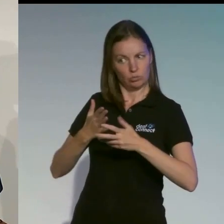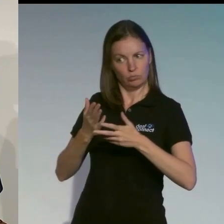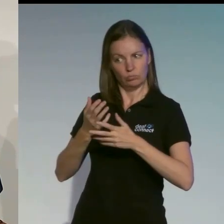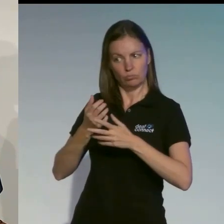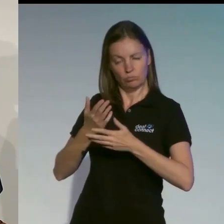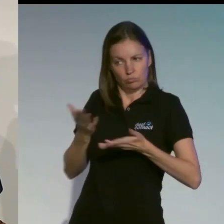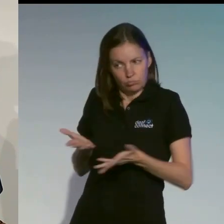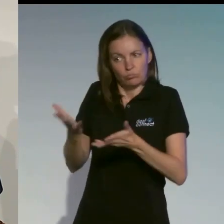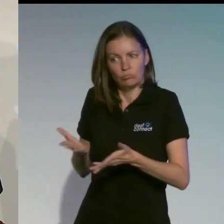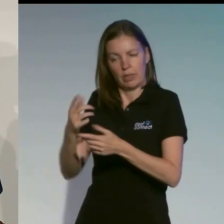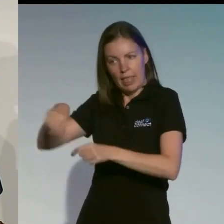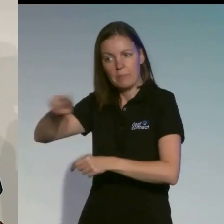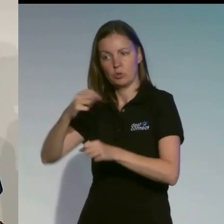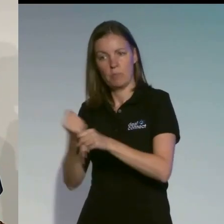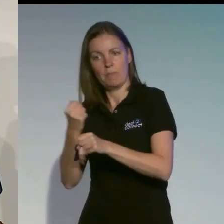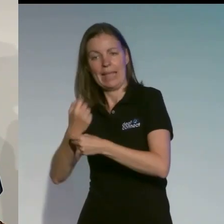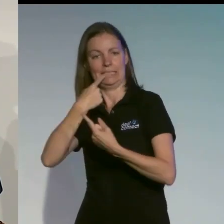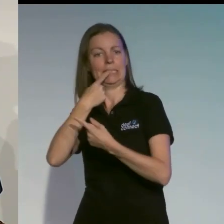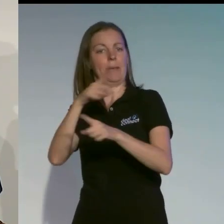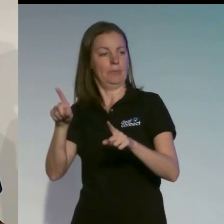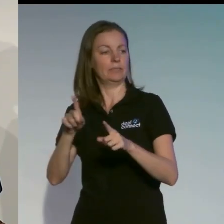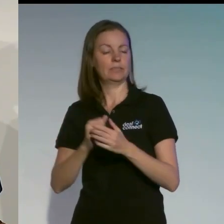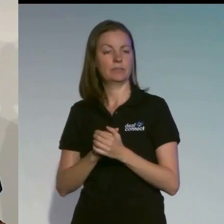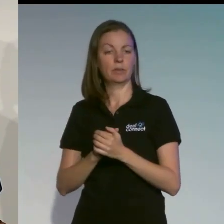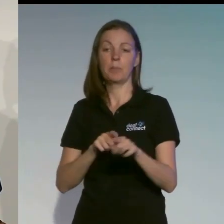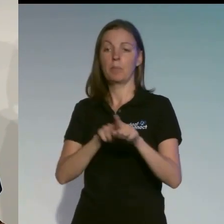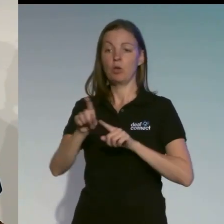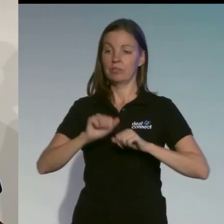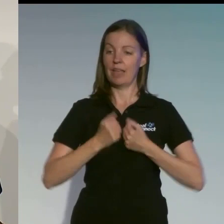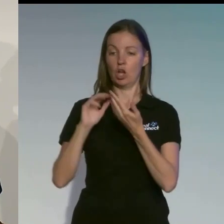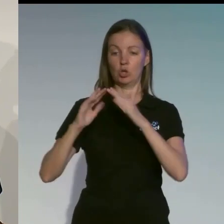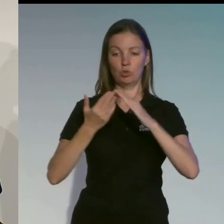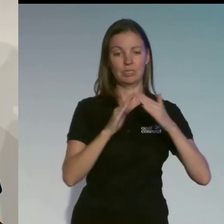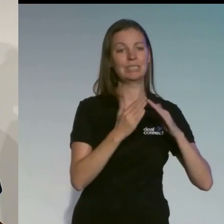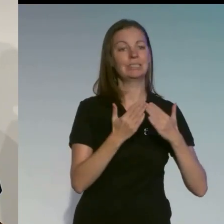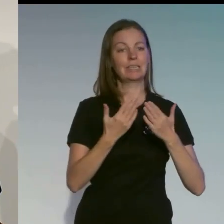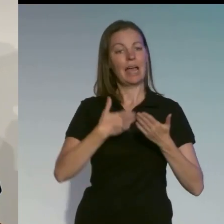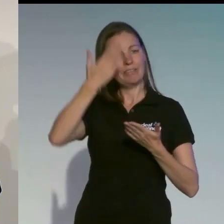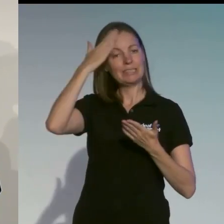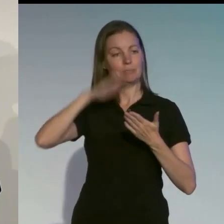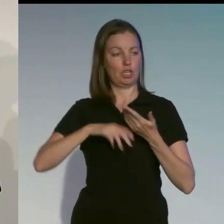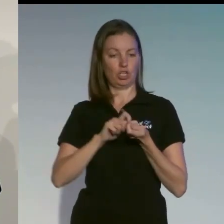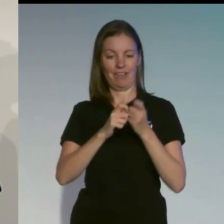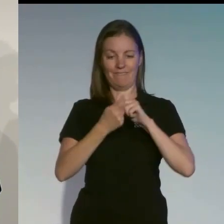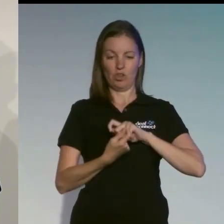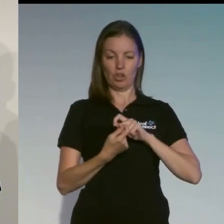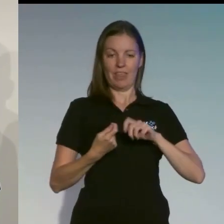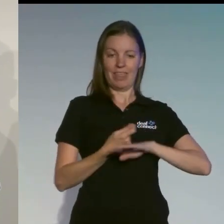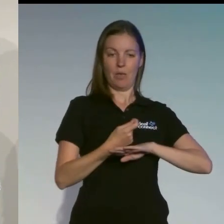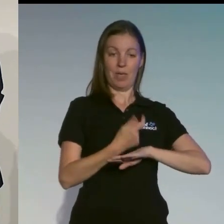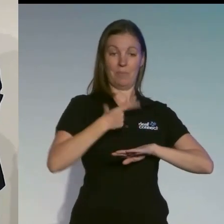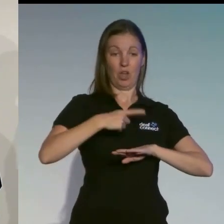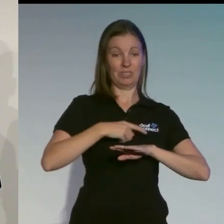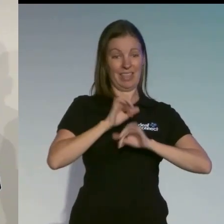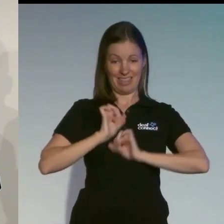make their statement on this. But most of our community members, they experience conversion therapy is because they are taken by their